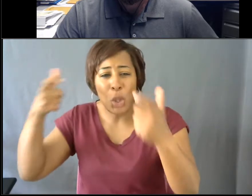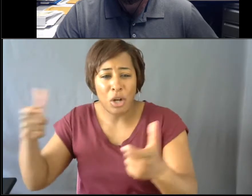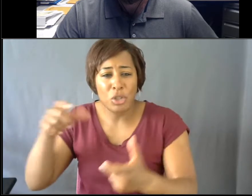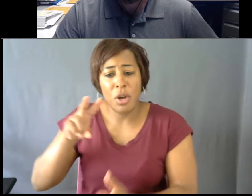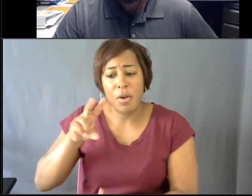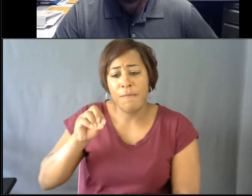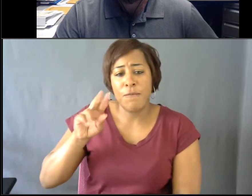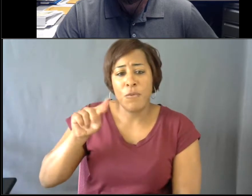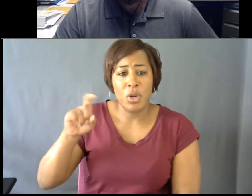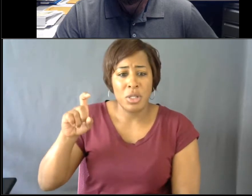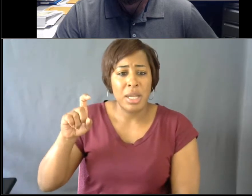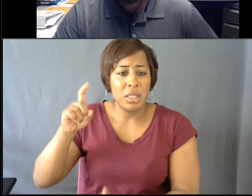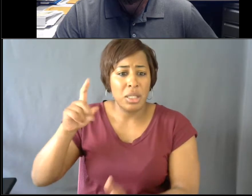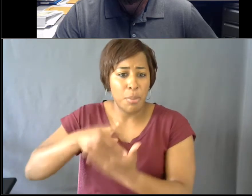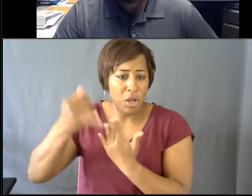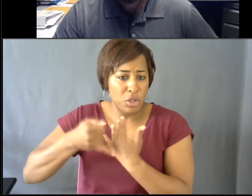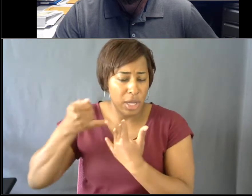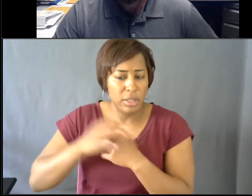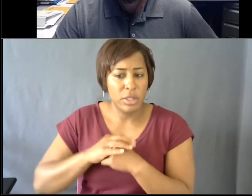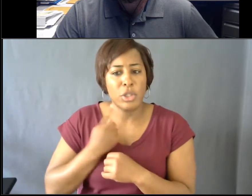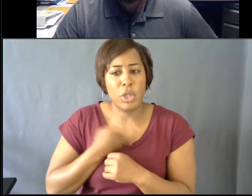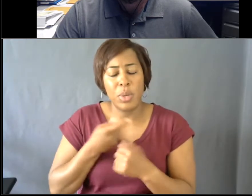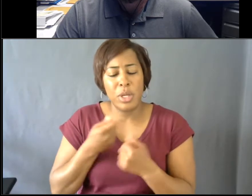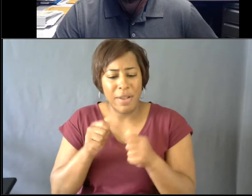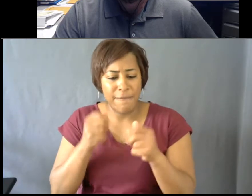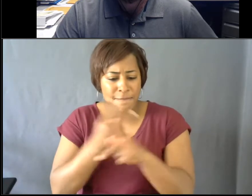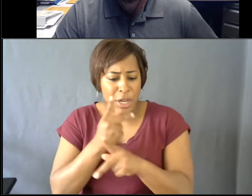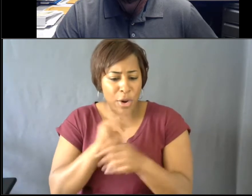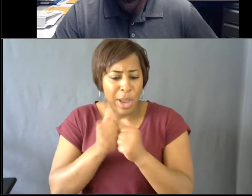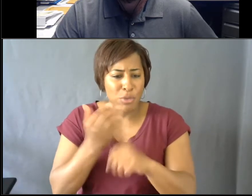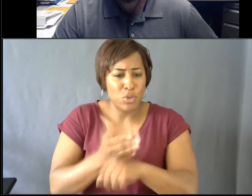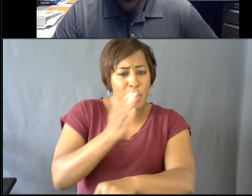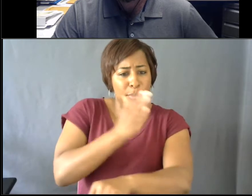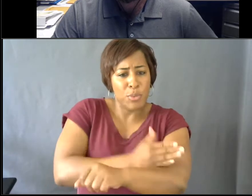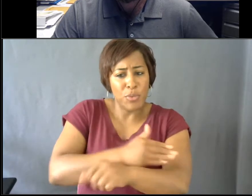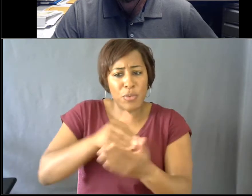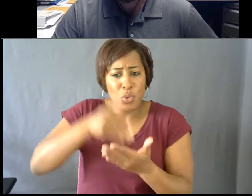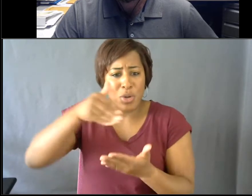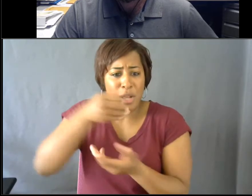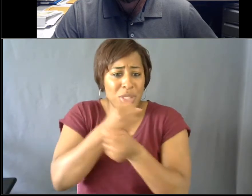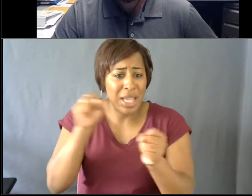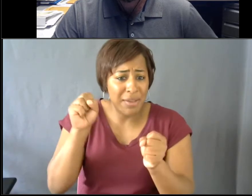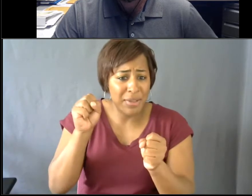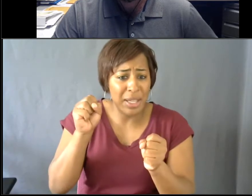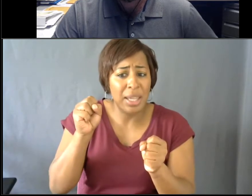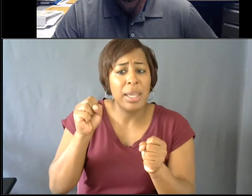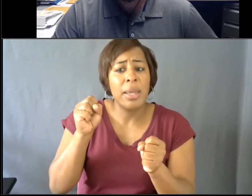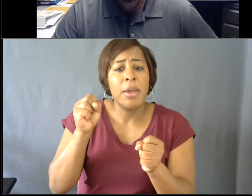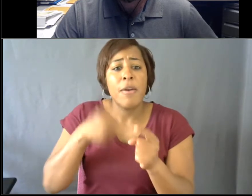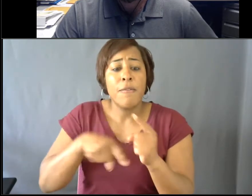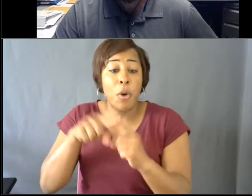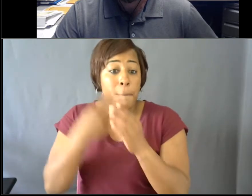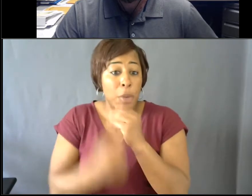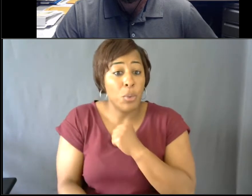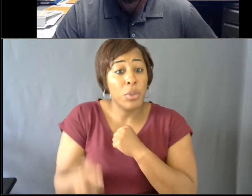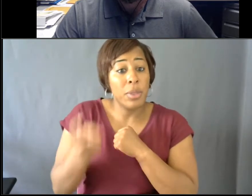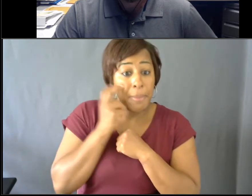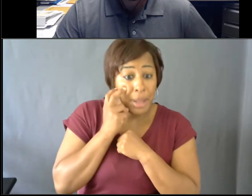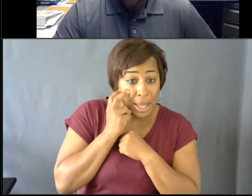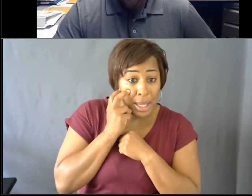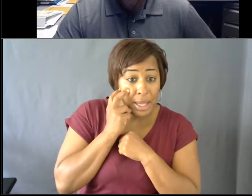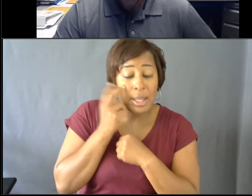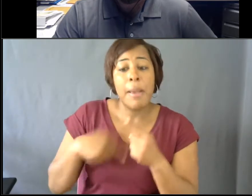at improving tornado safety and tornado warning community for both blind populations